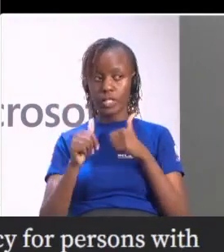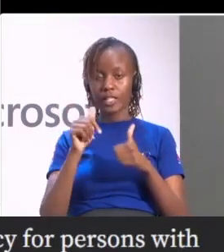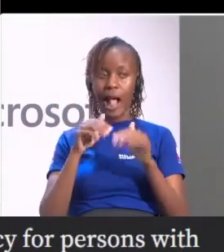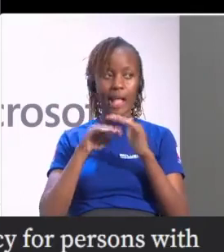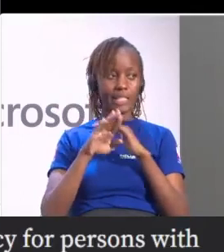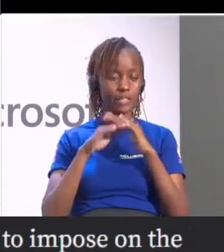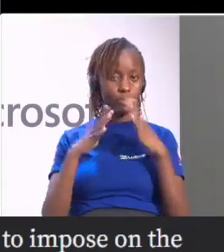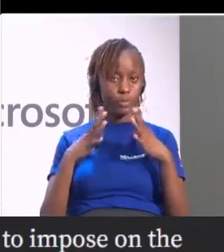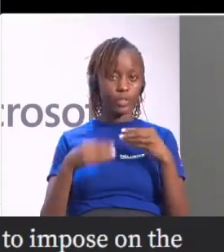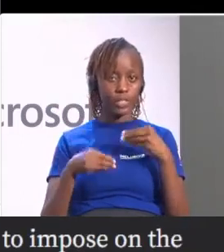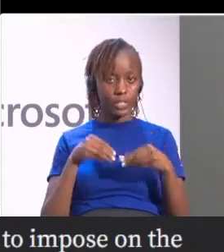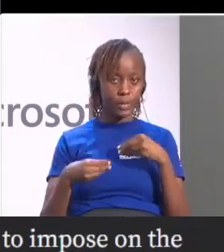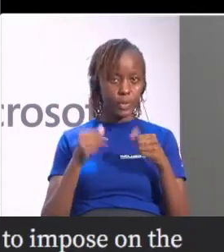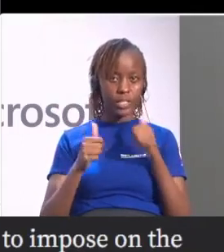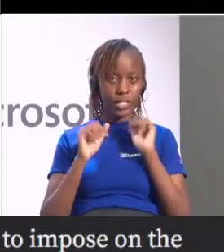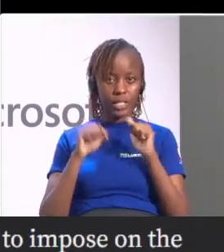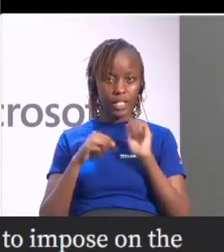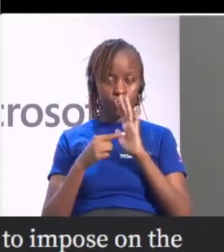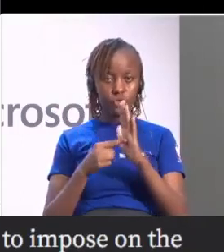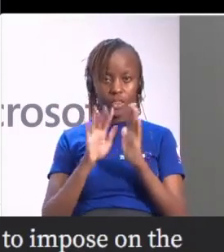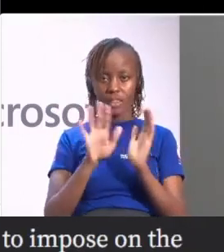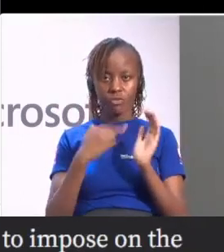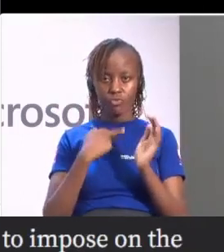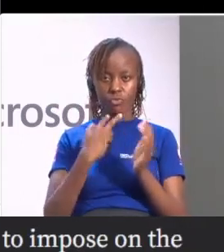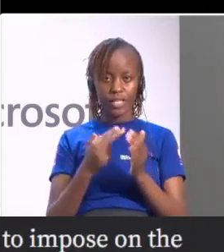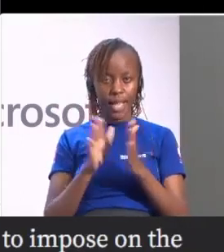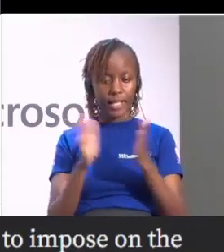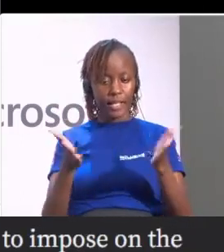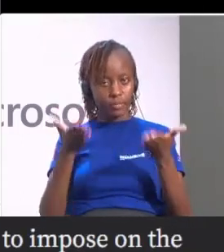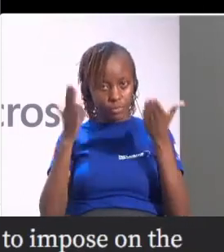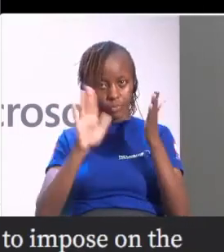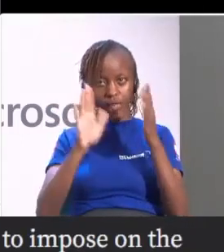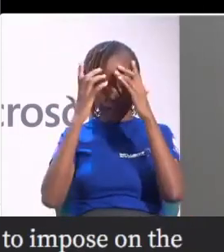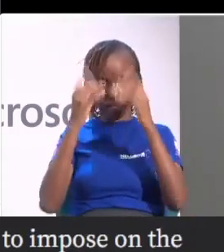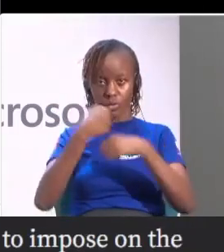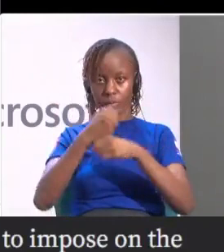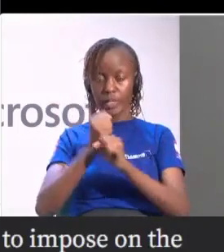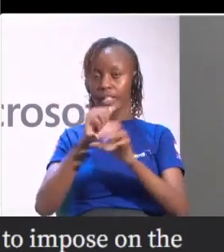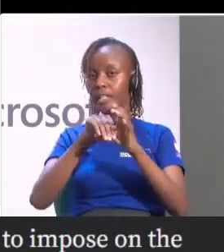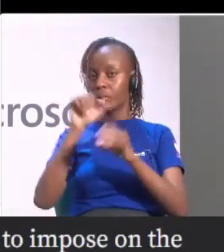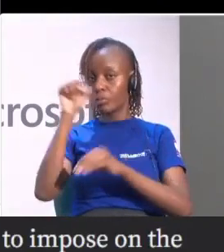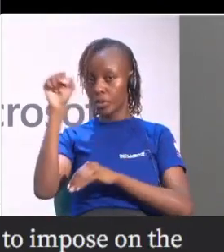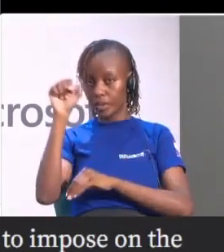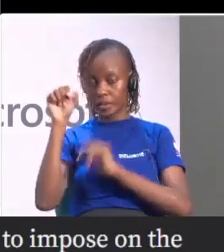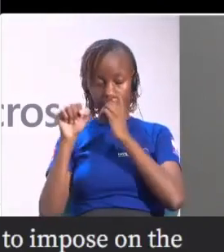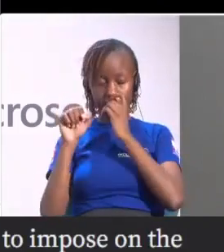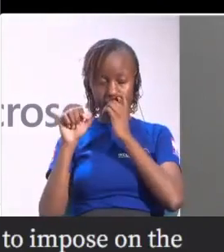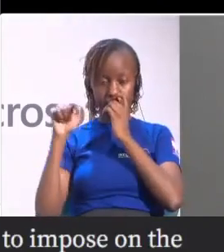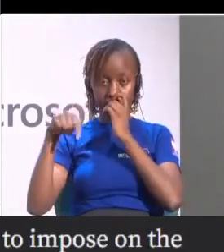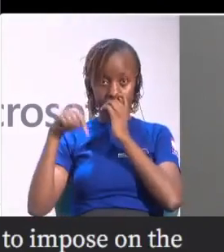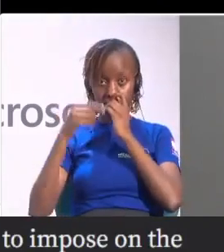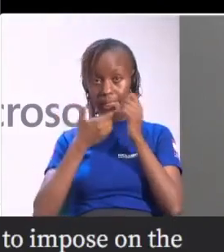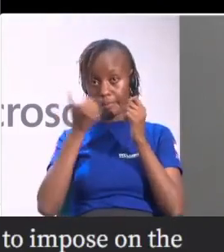raises their voice, amplifies their voice in decision making within politics. And I believe they are in the best